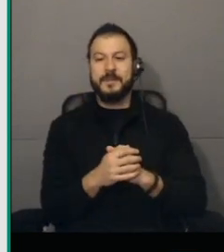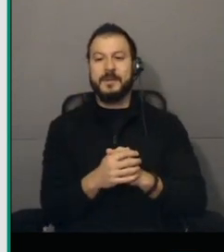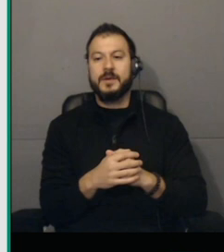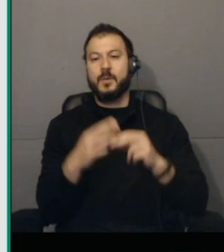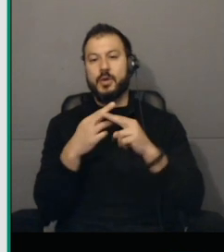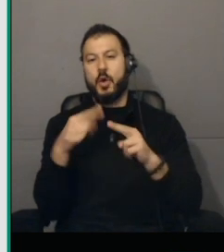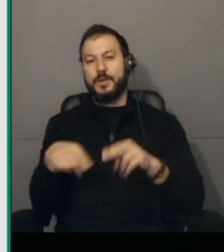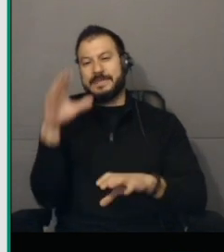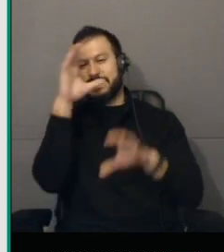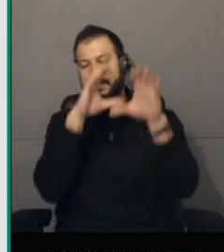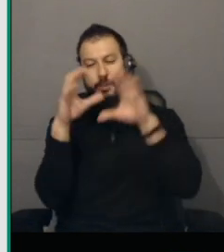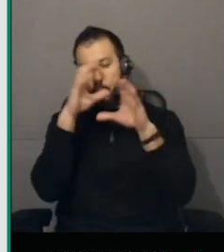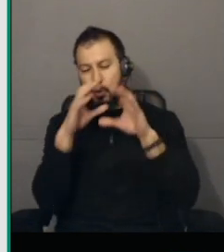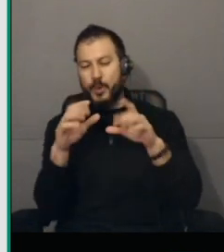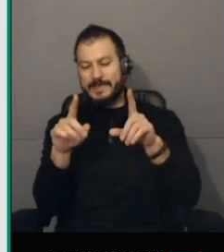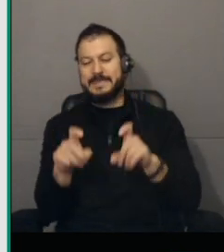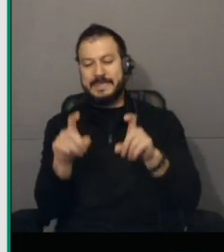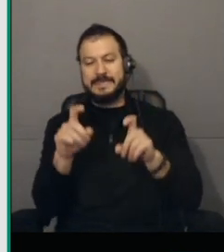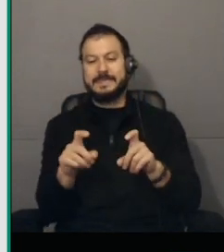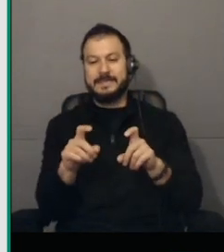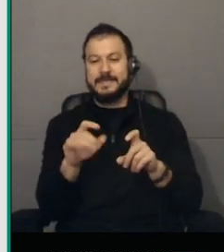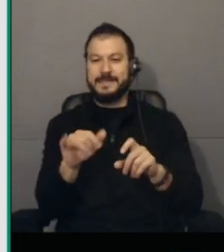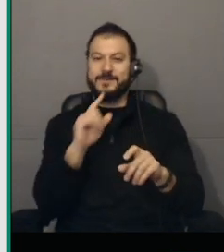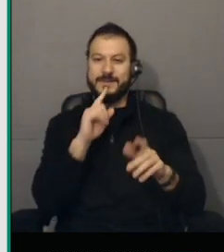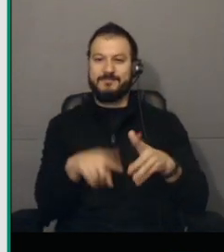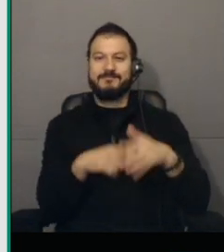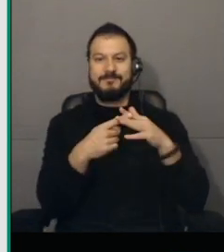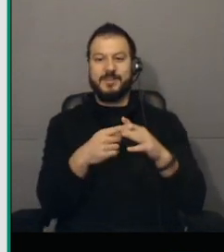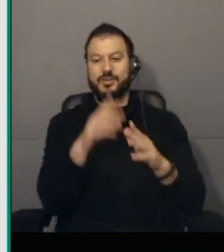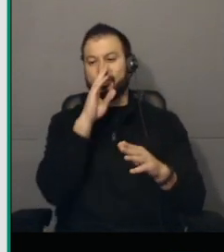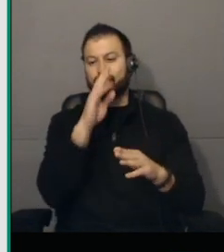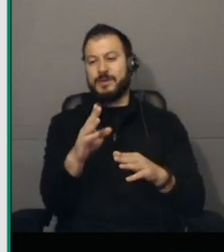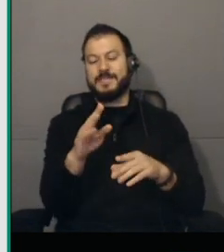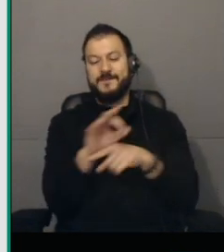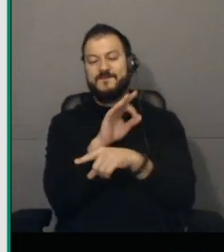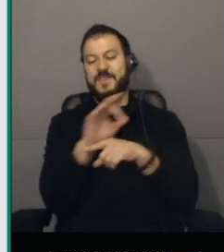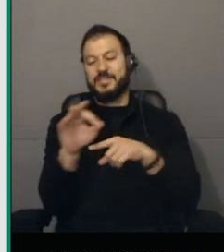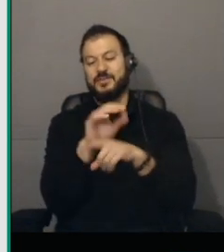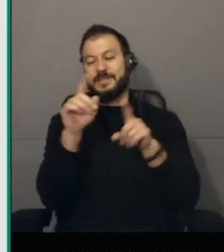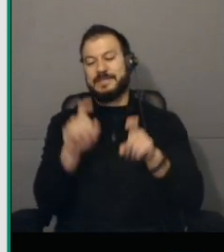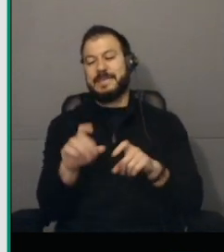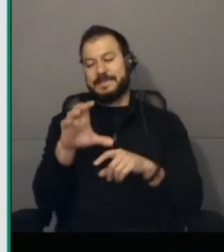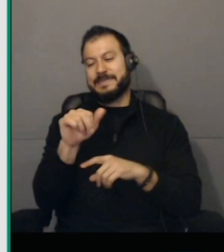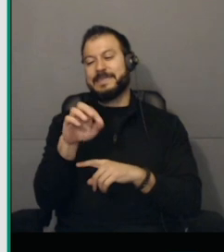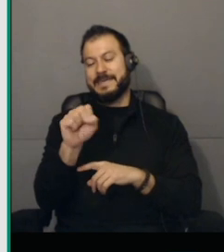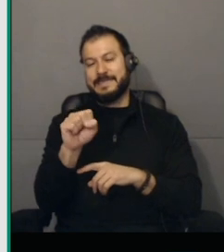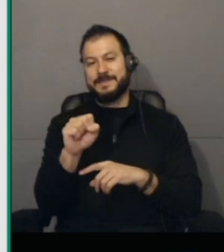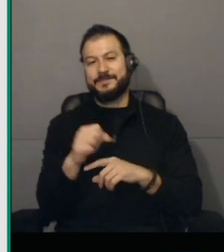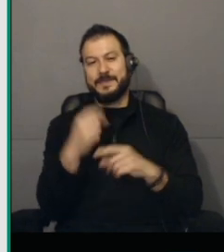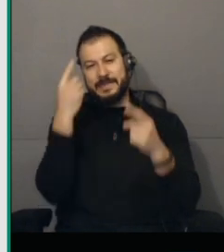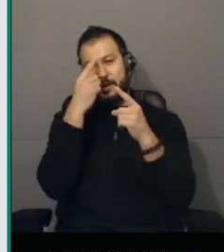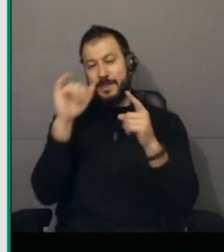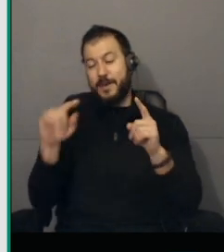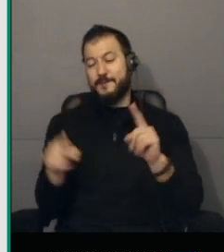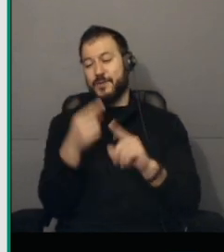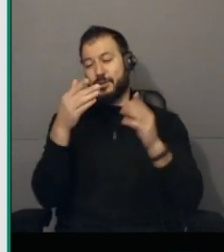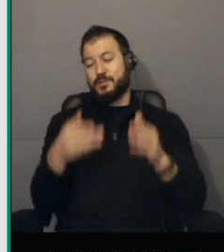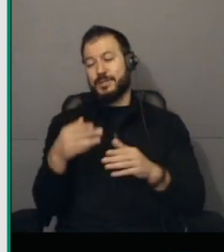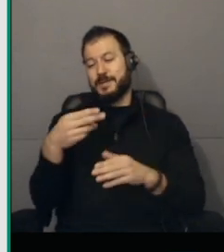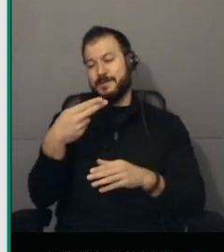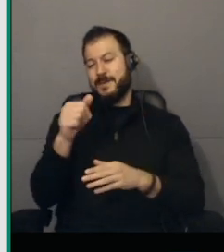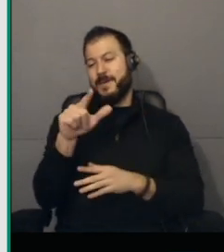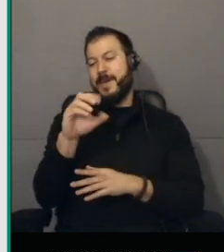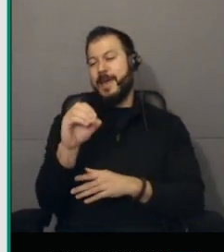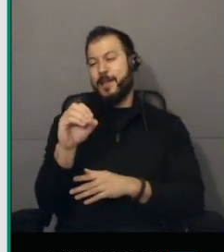We call this exploratory testing, and it's the antithesis of directed functional test cases. Consider the first-person shooter Halo